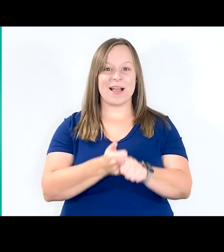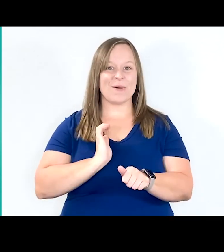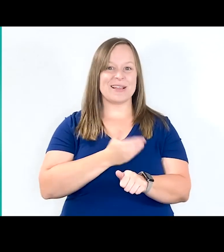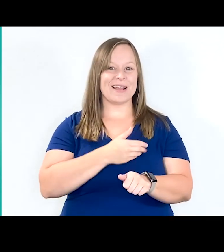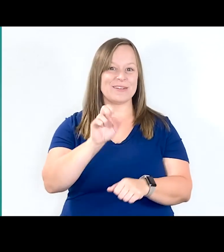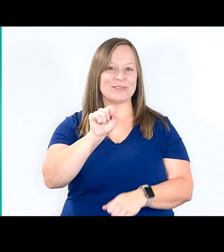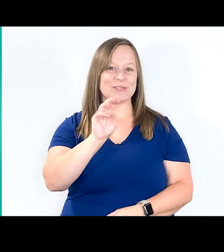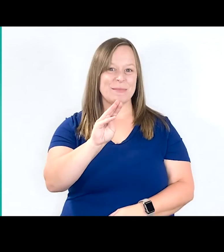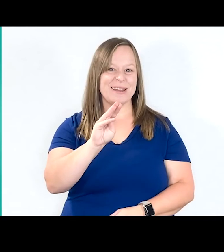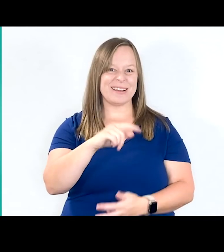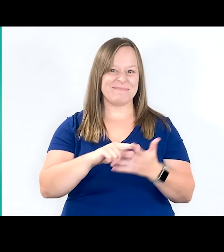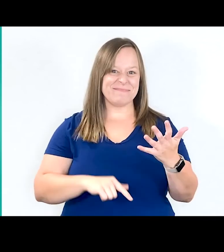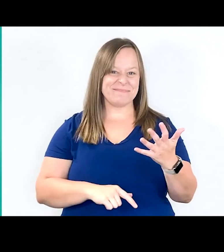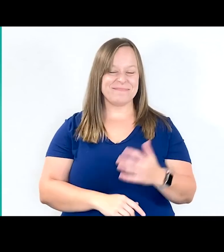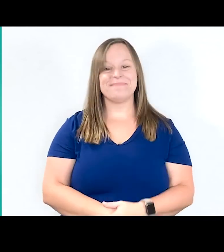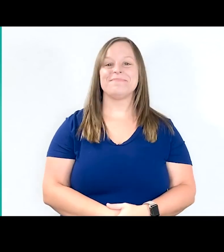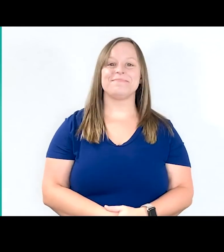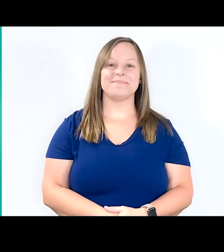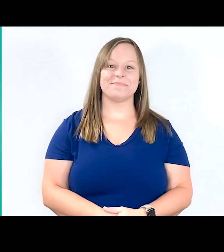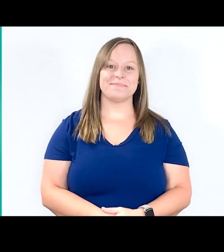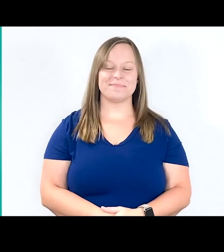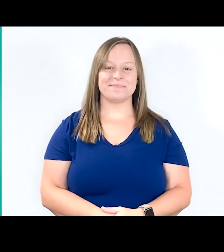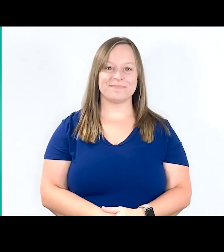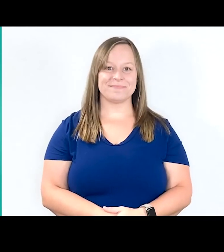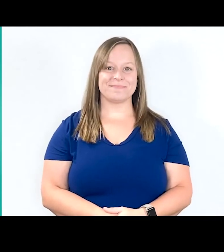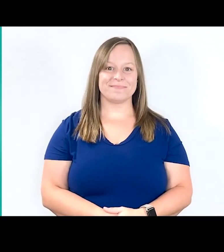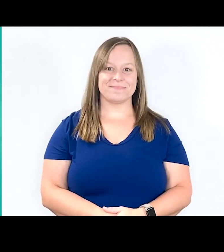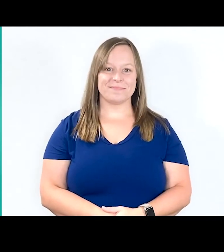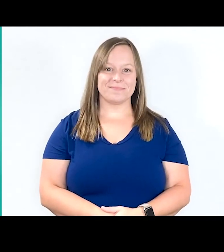www.drny.org, and follow us on our social media platforms.